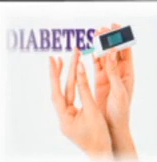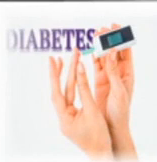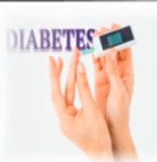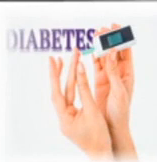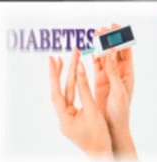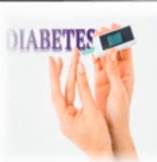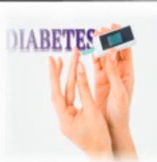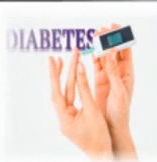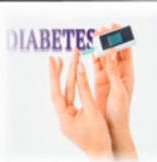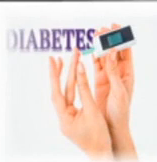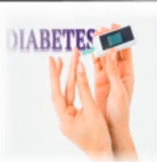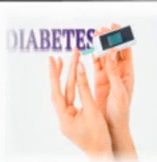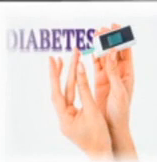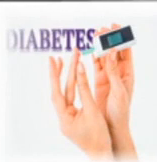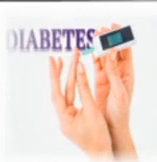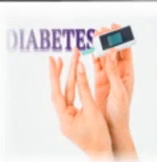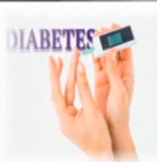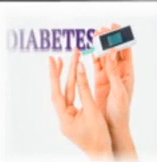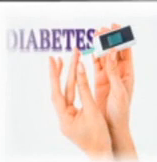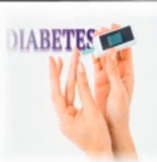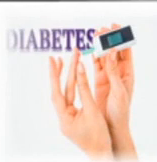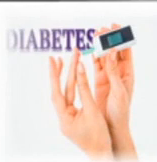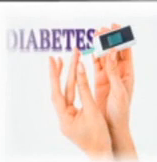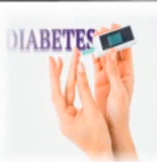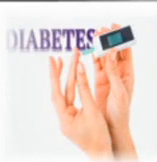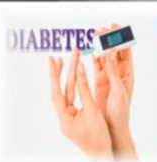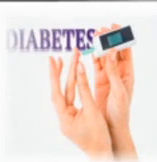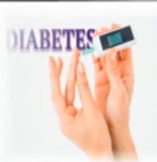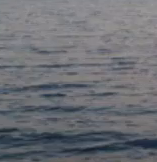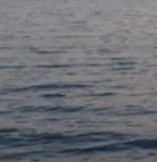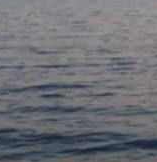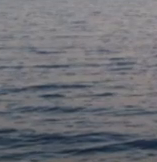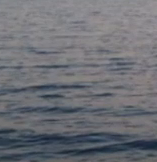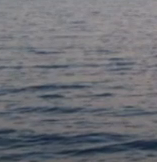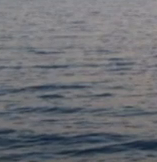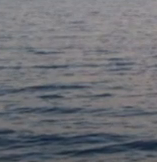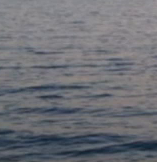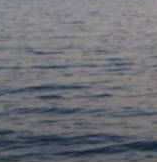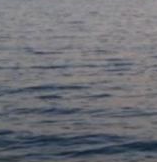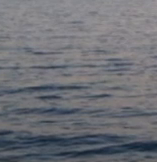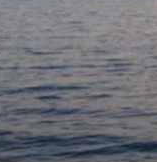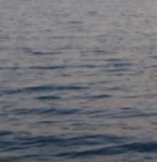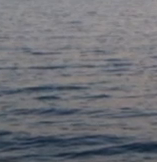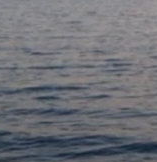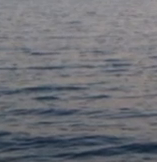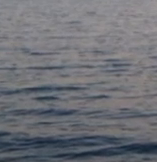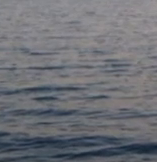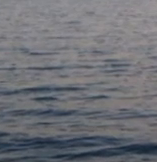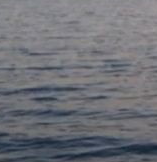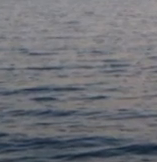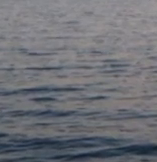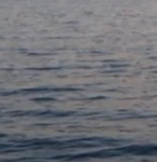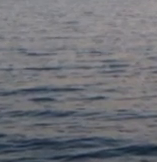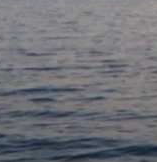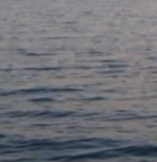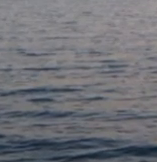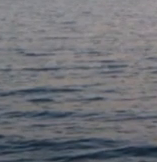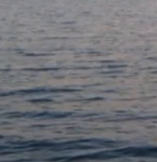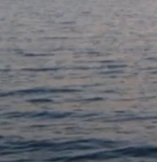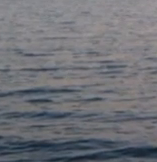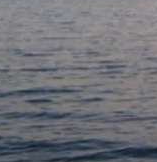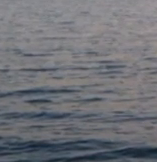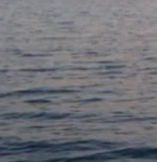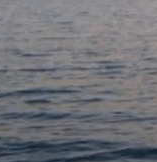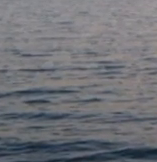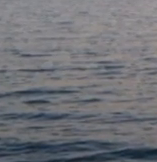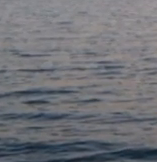diabetic lifestyles? Visit our FBC News website to answer. And on to our shot of the day, a beautiful end to the day, a sunset